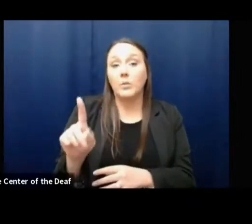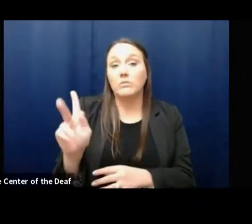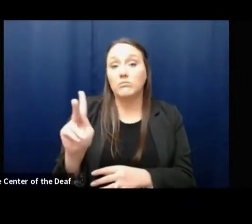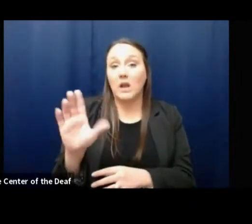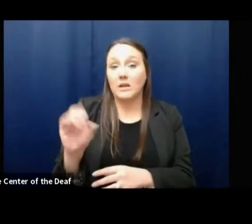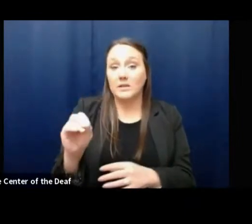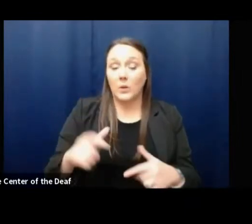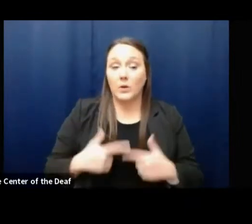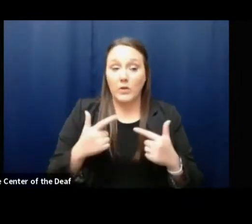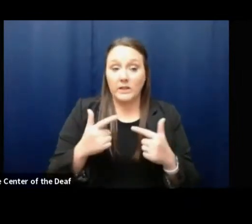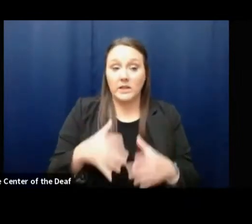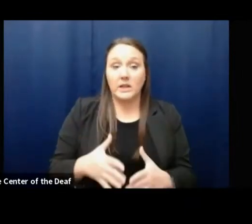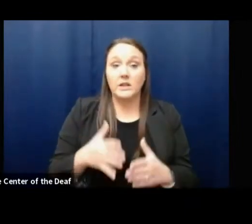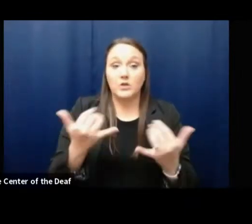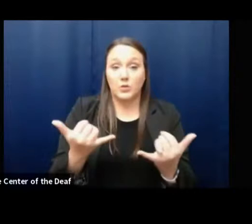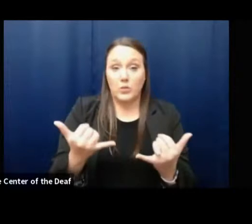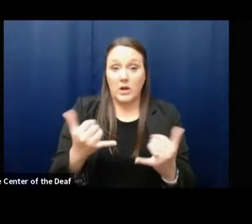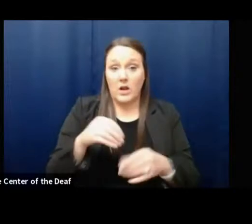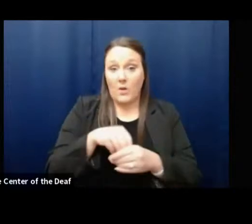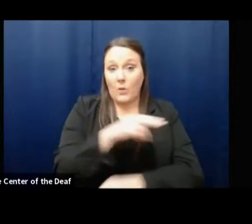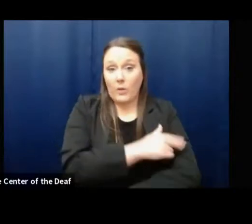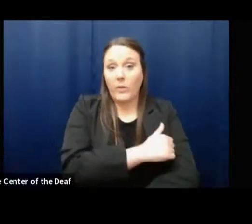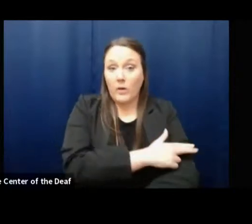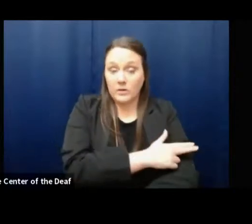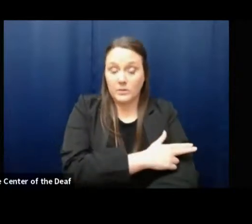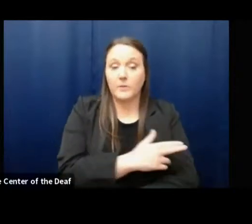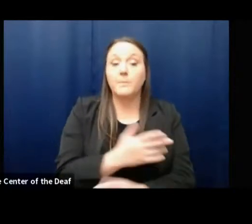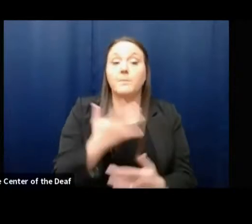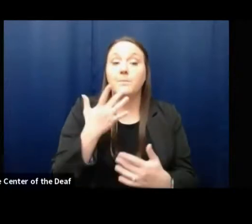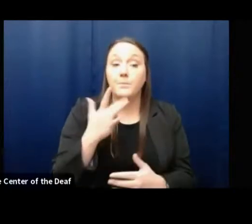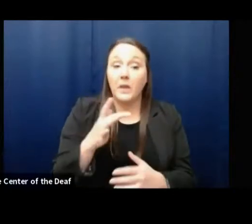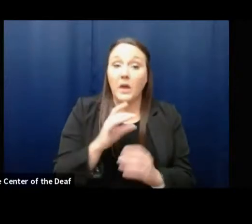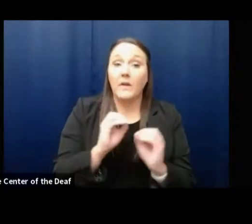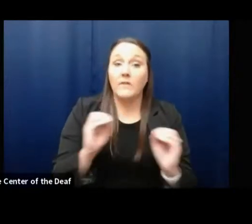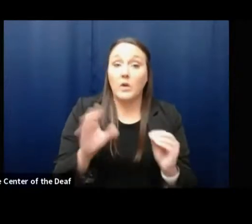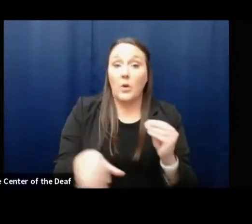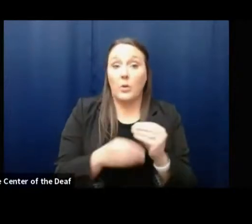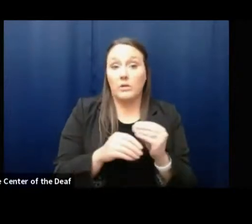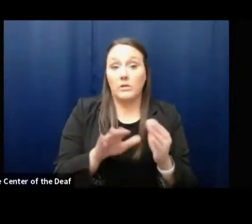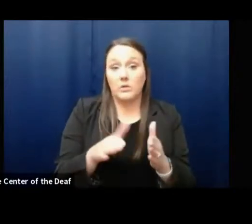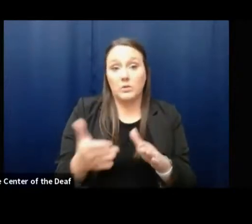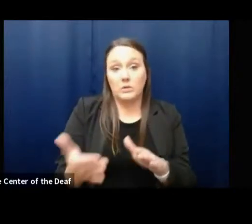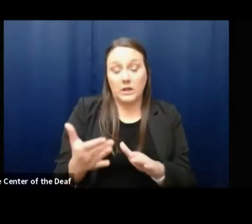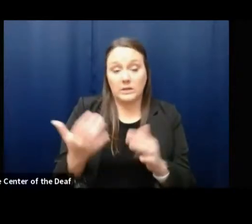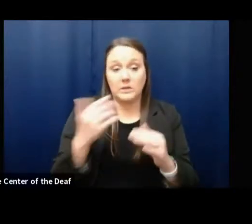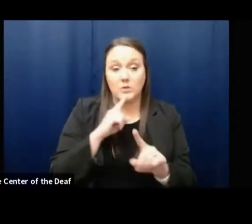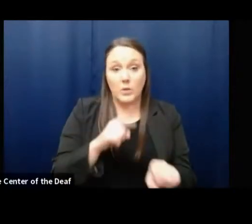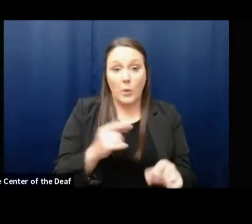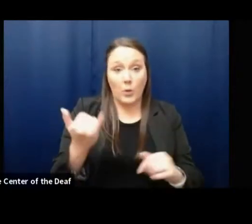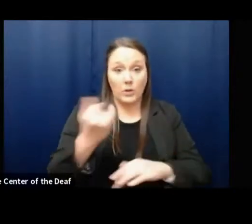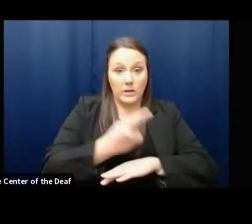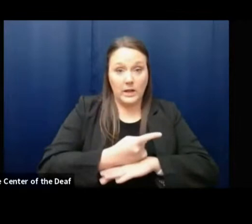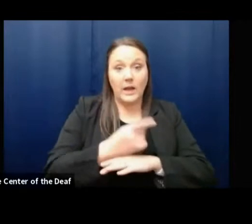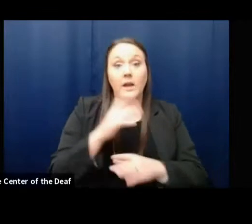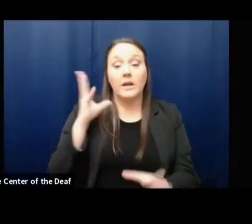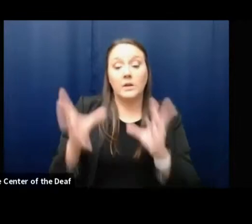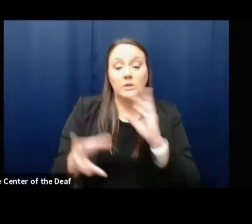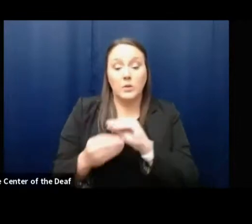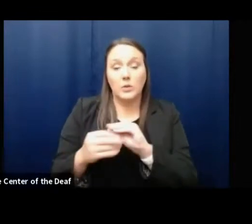County residents are currently hospitalized. Fortunately, we have no additional deaths to report today, keeping our total at